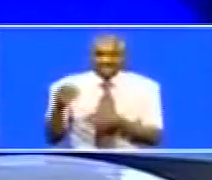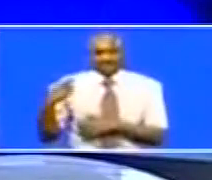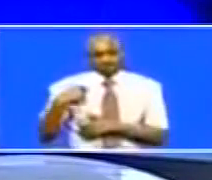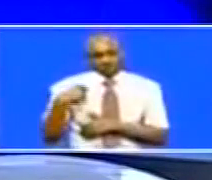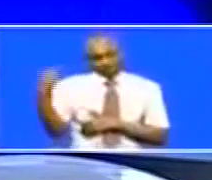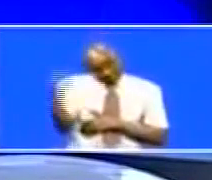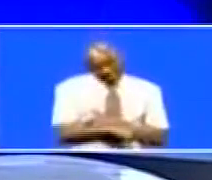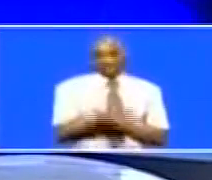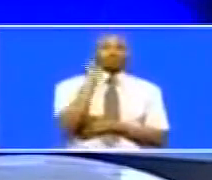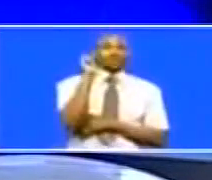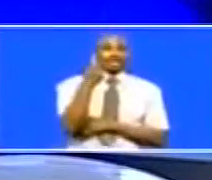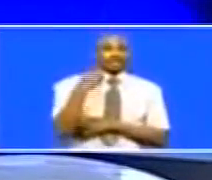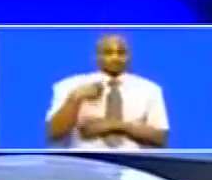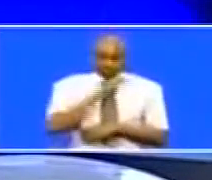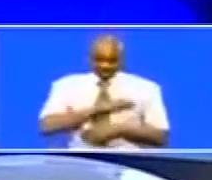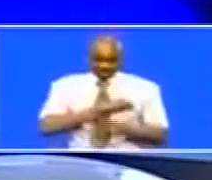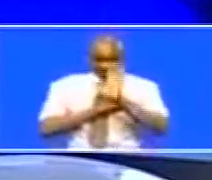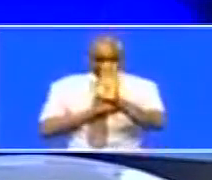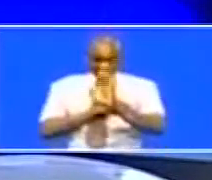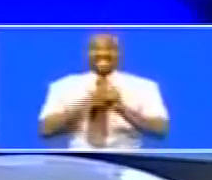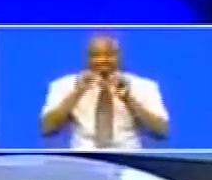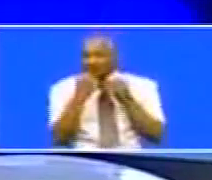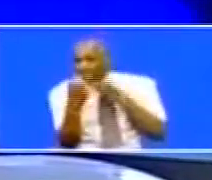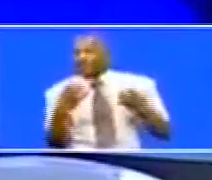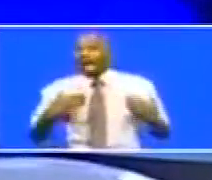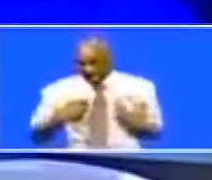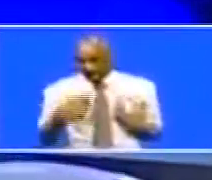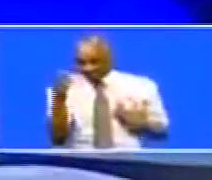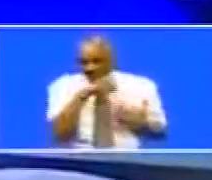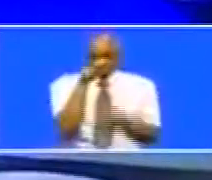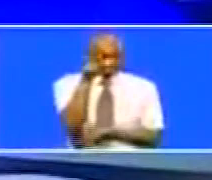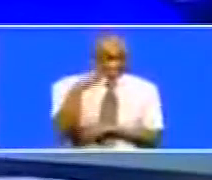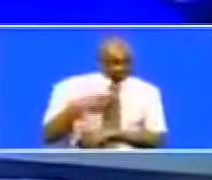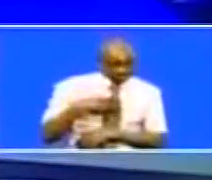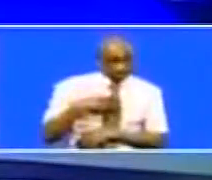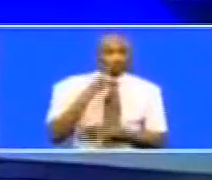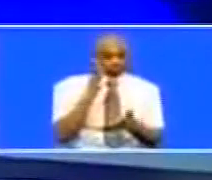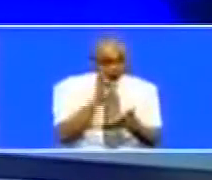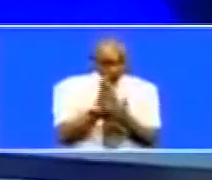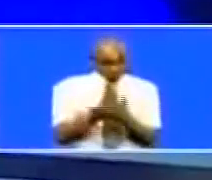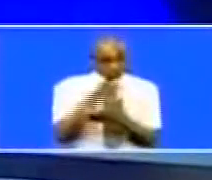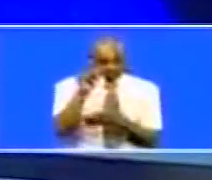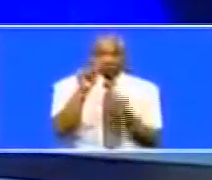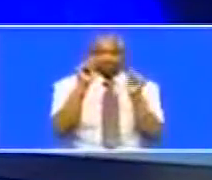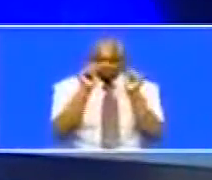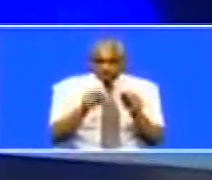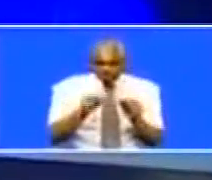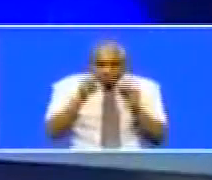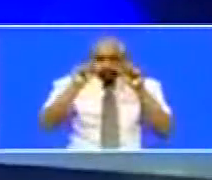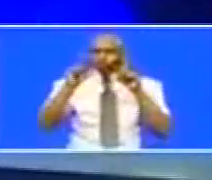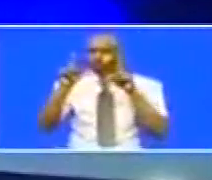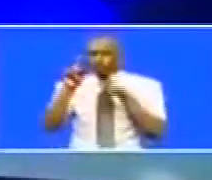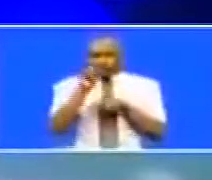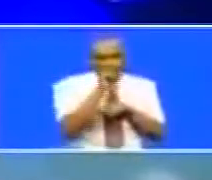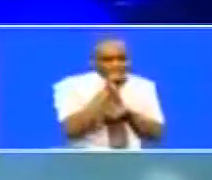sneak back into the country for a mission, asking for any information on them, of course, and warning you to be on the